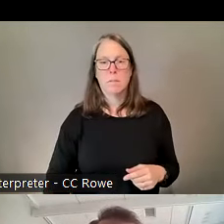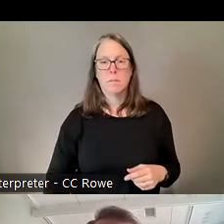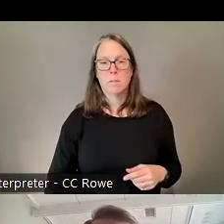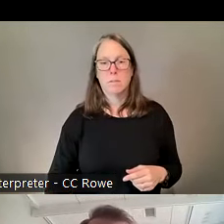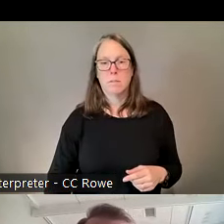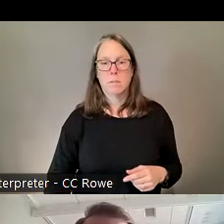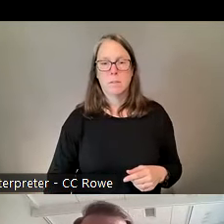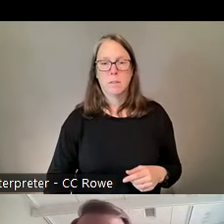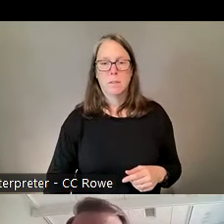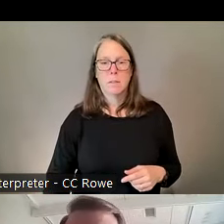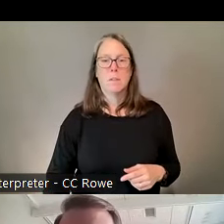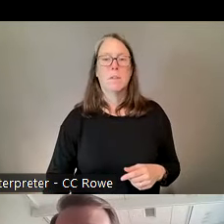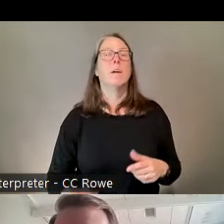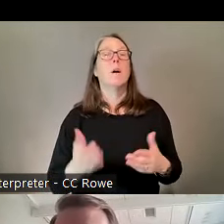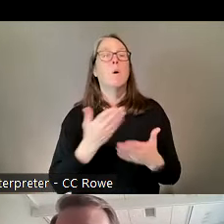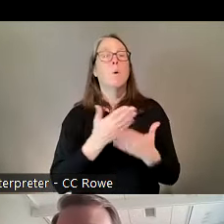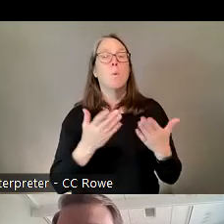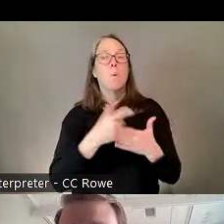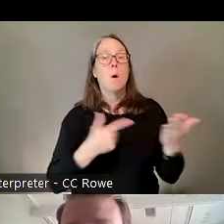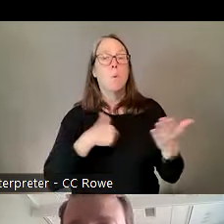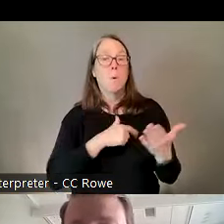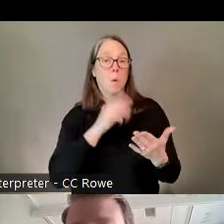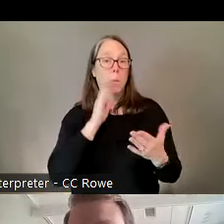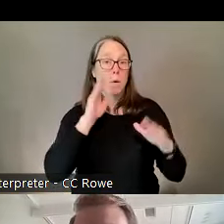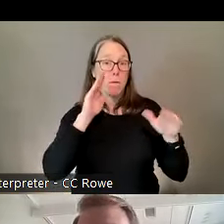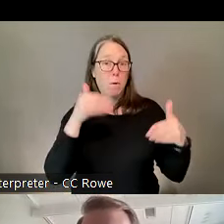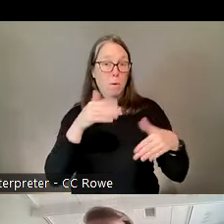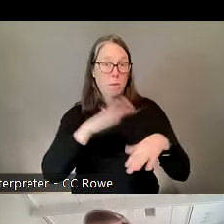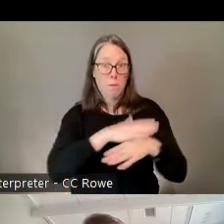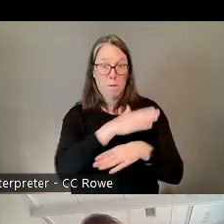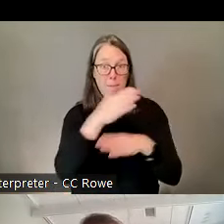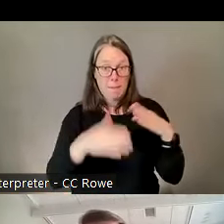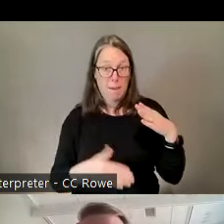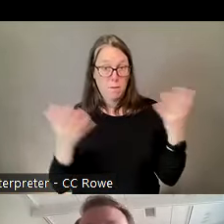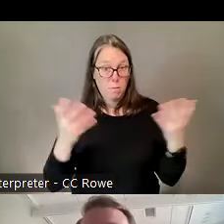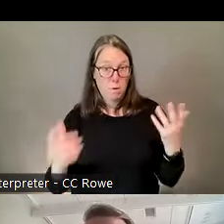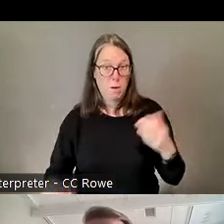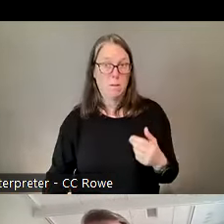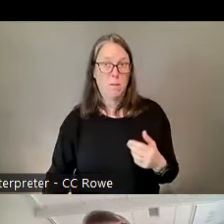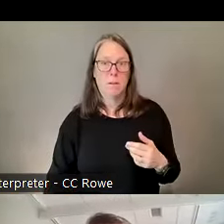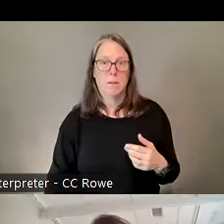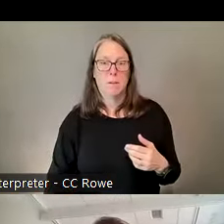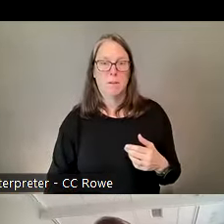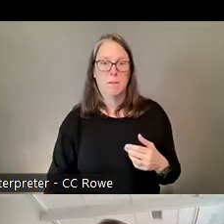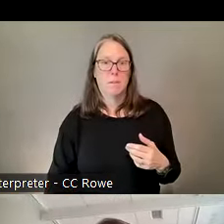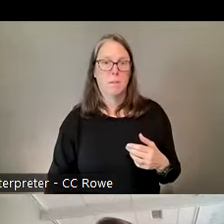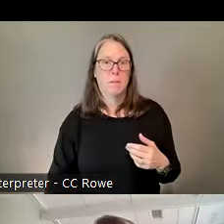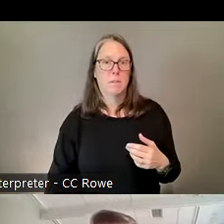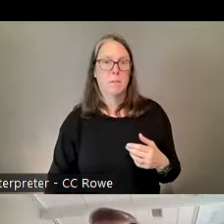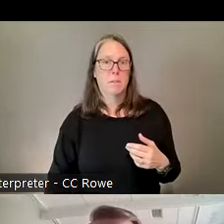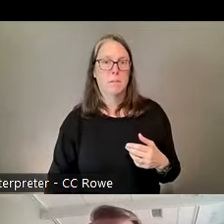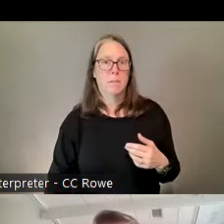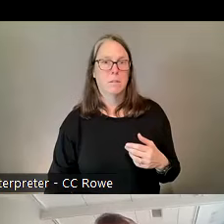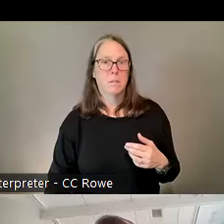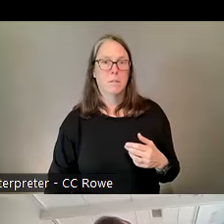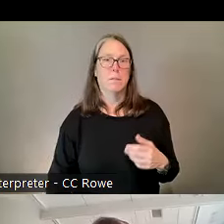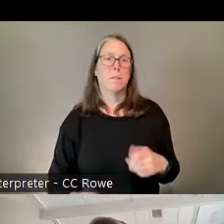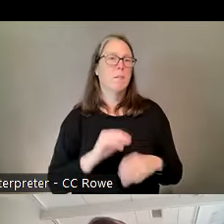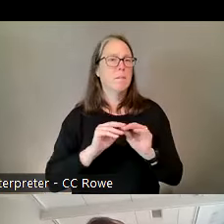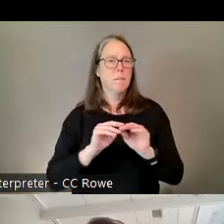that I'm going to sort of focus on today. There, of course, is plenty that we could talk about, but I think when we think about